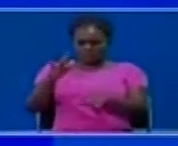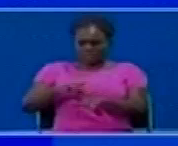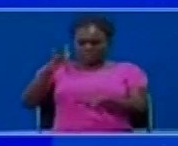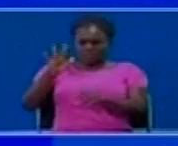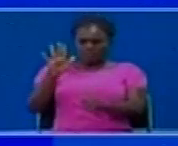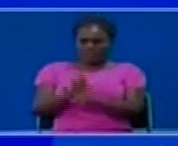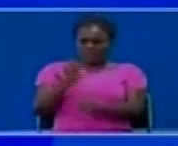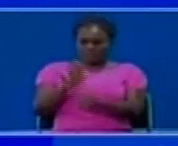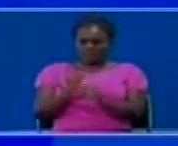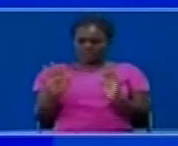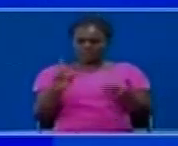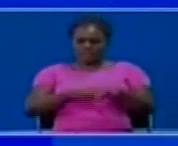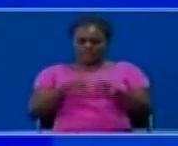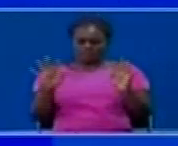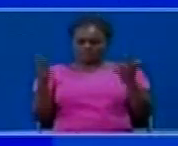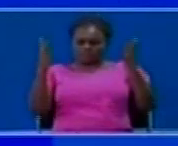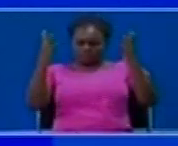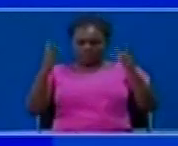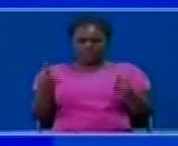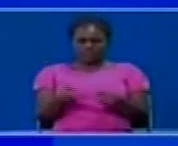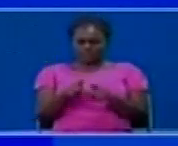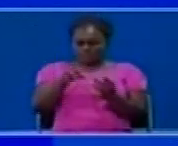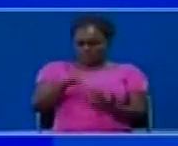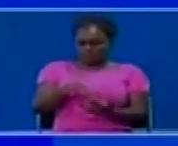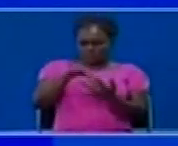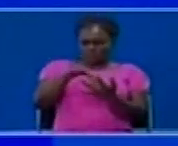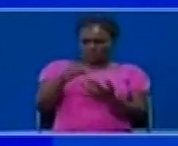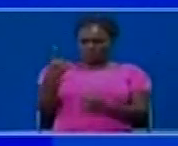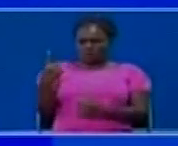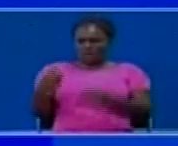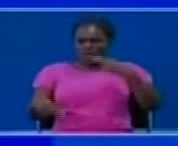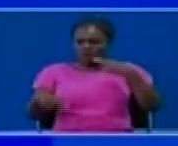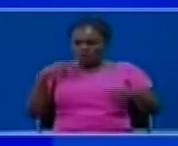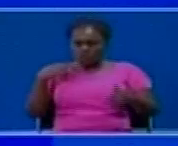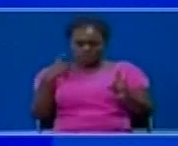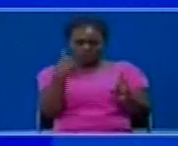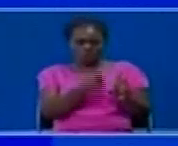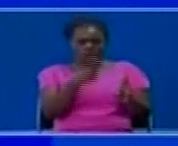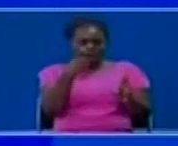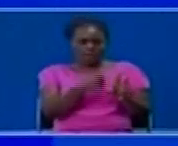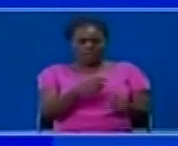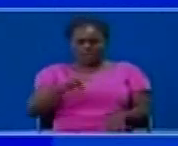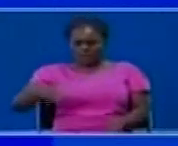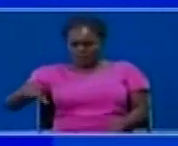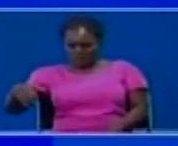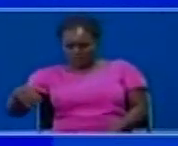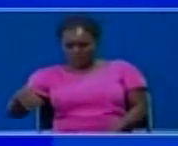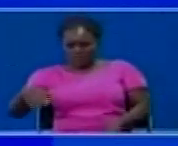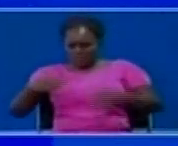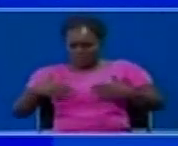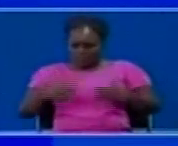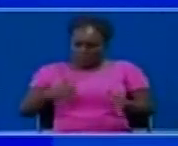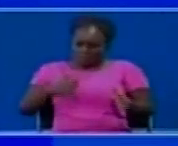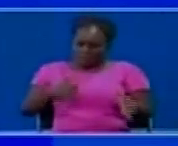many this holiday season, and in particular, one hotel in Kwale County. Even as revelers flocked